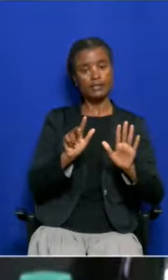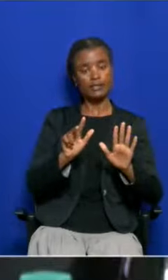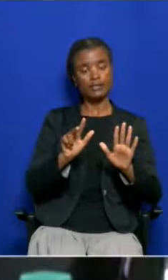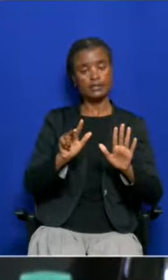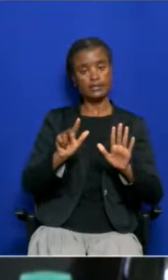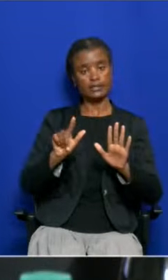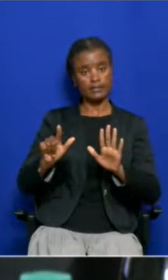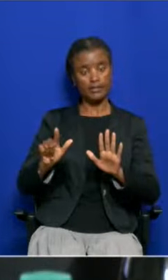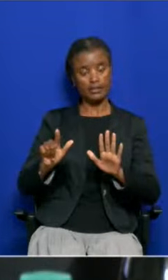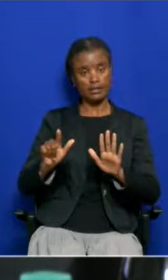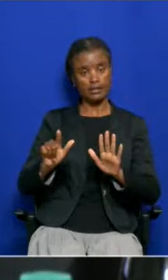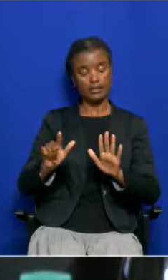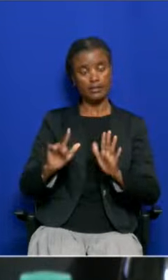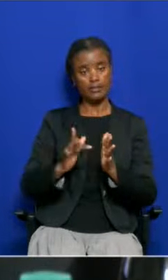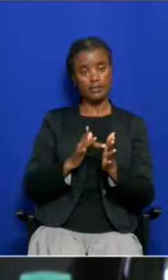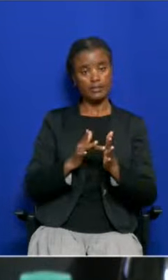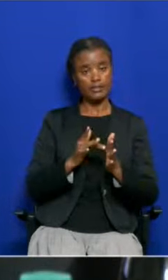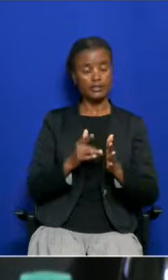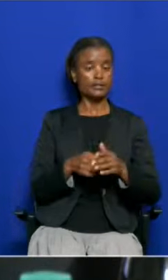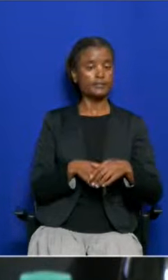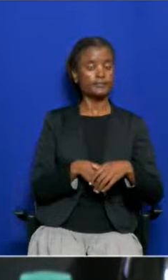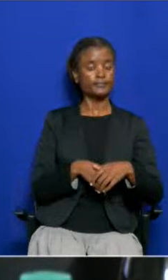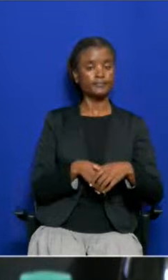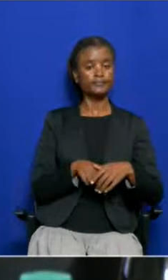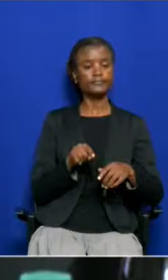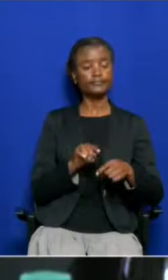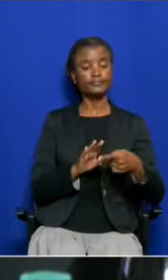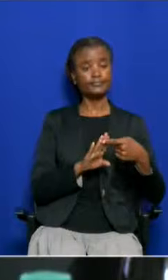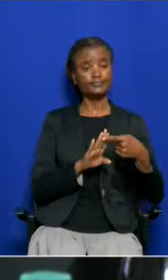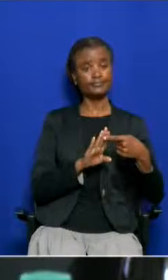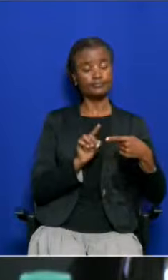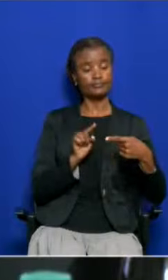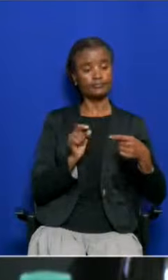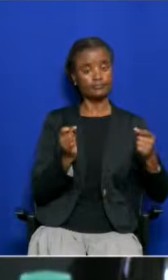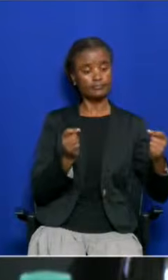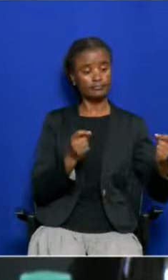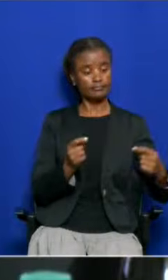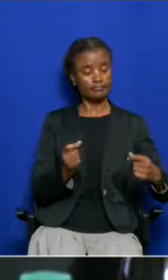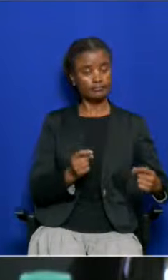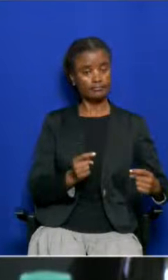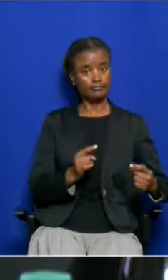And in fact, the very first chat at I